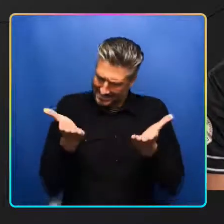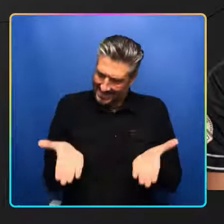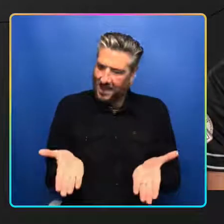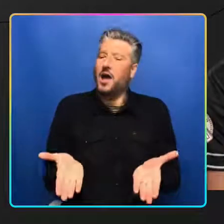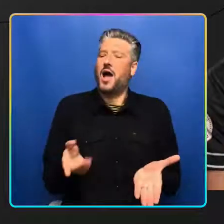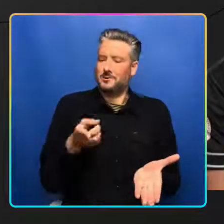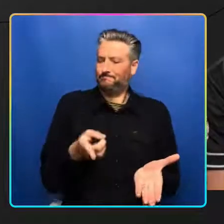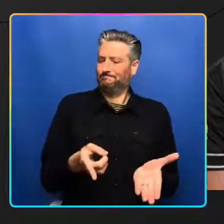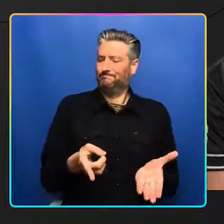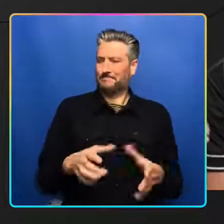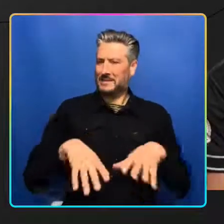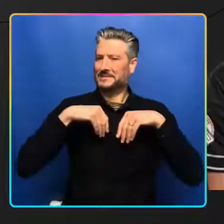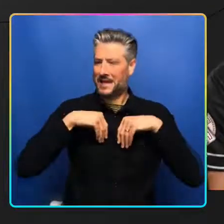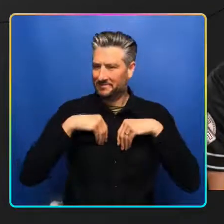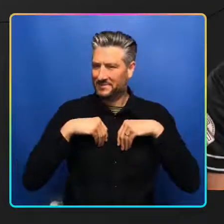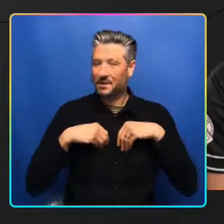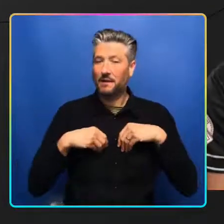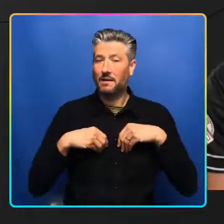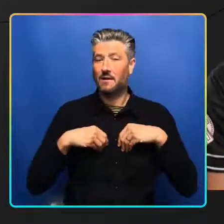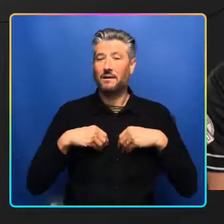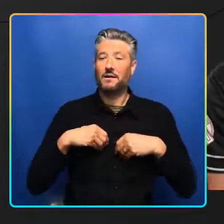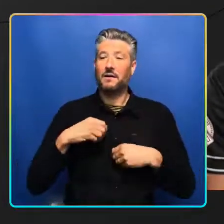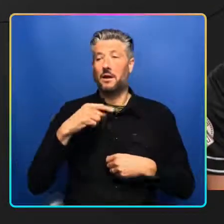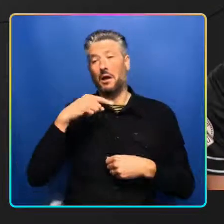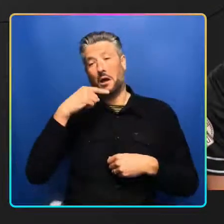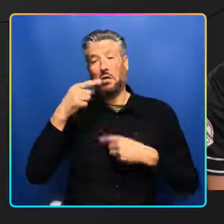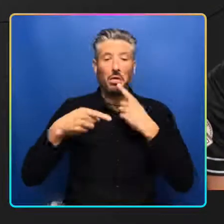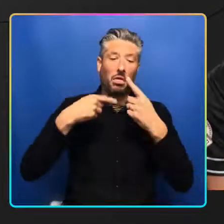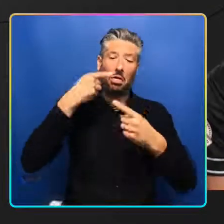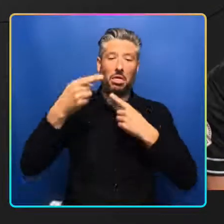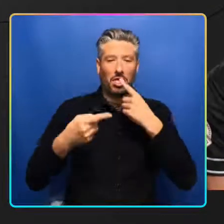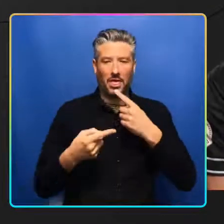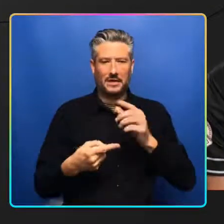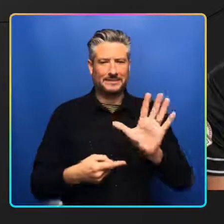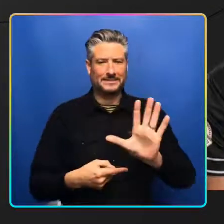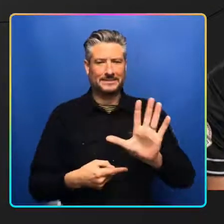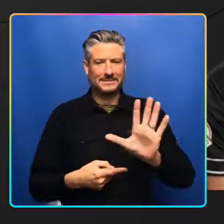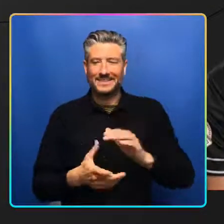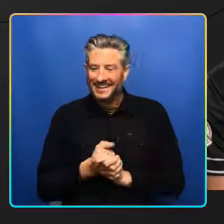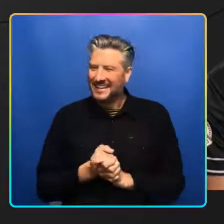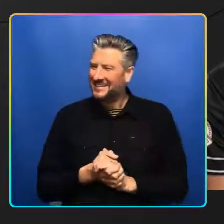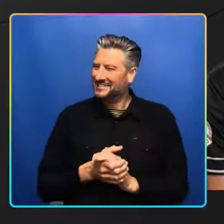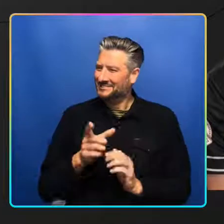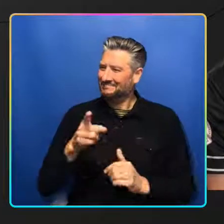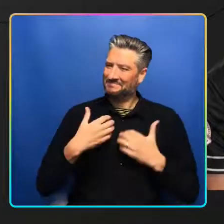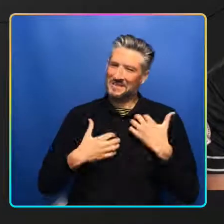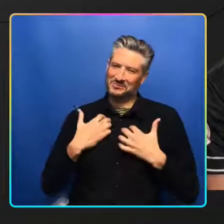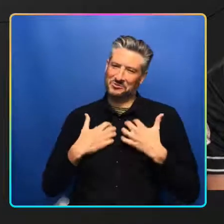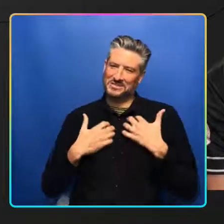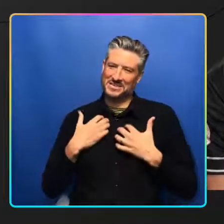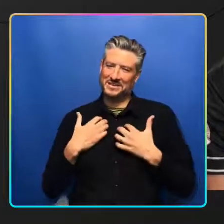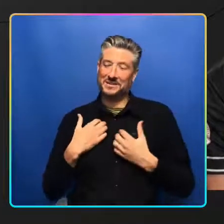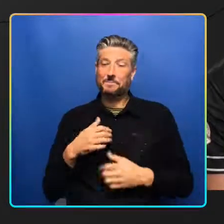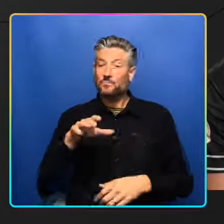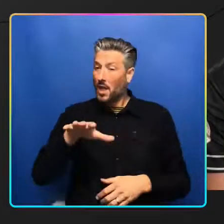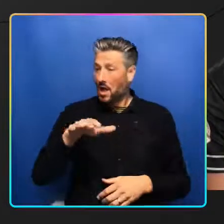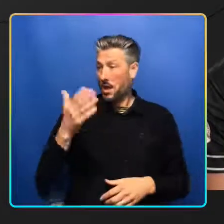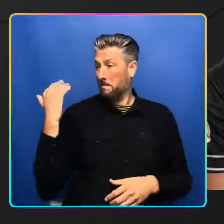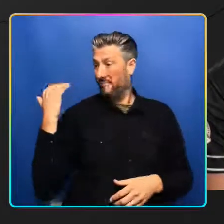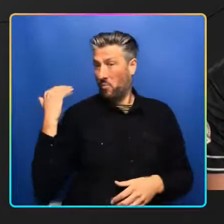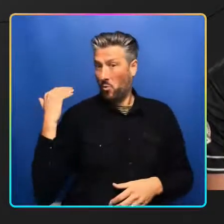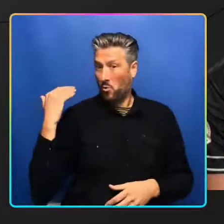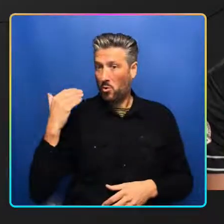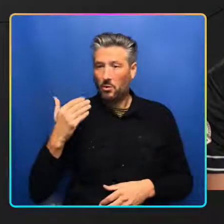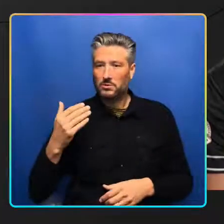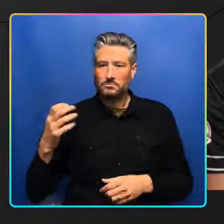far. No, that's a really good one. A couple of people have mentioned data actually for that question. So